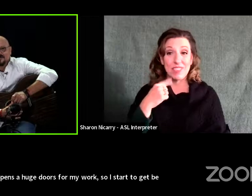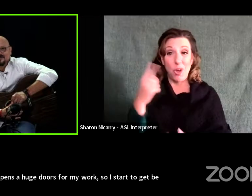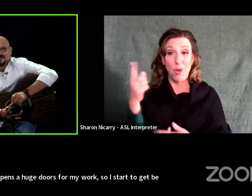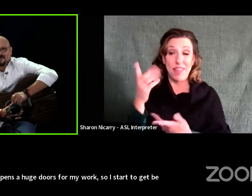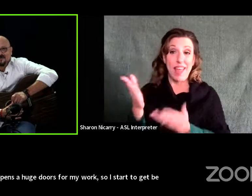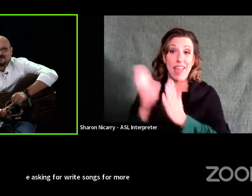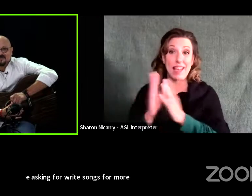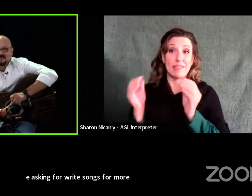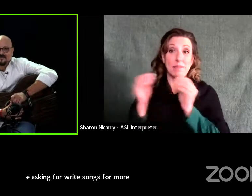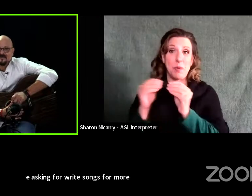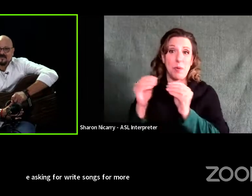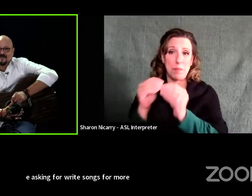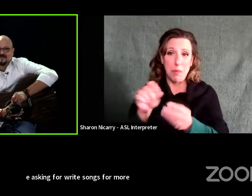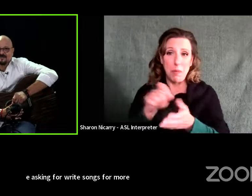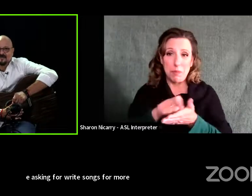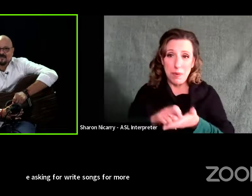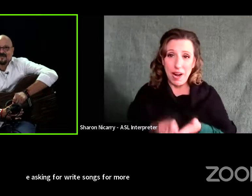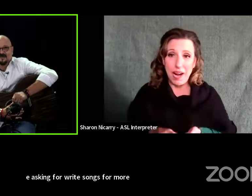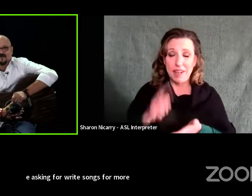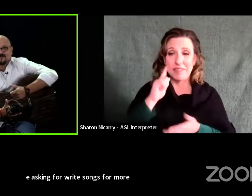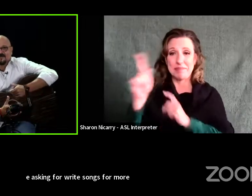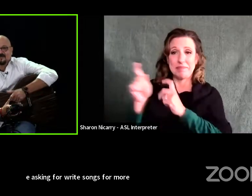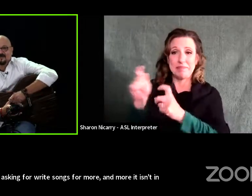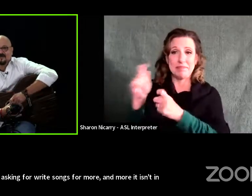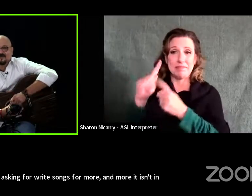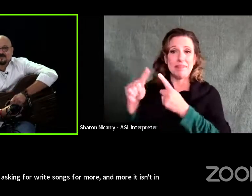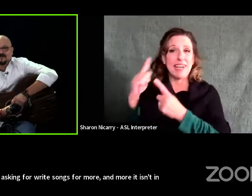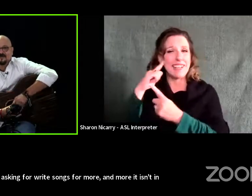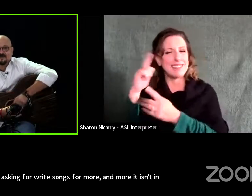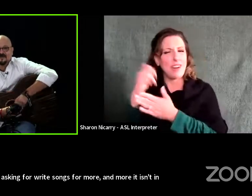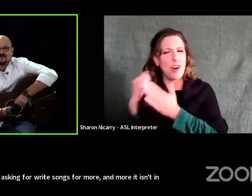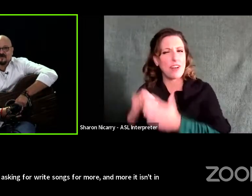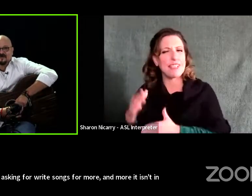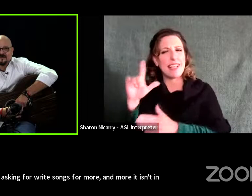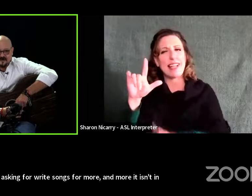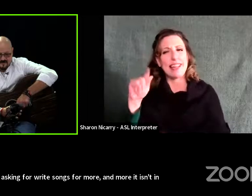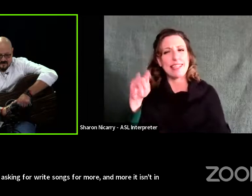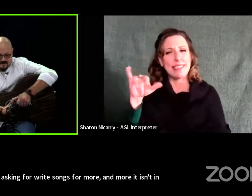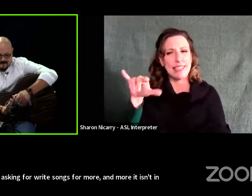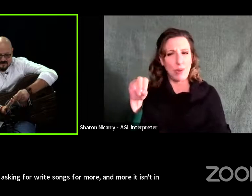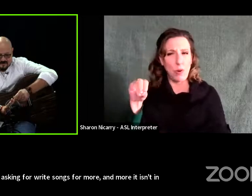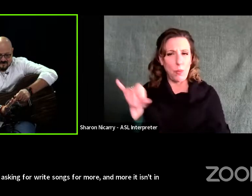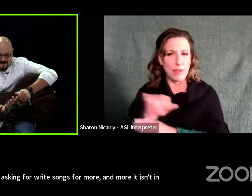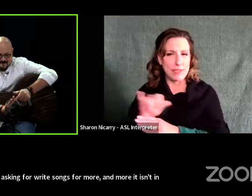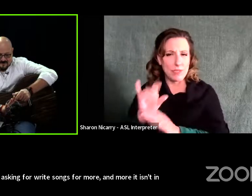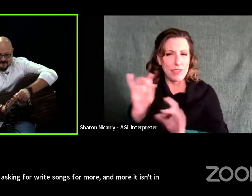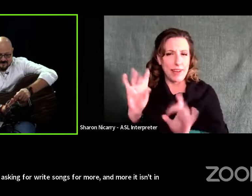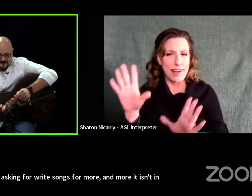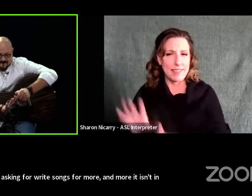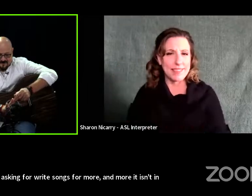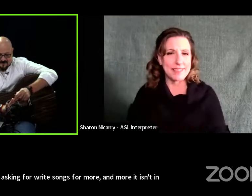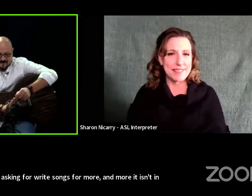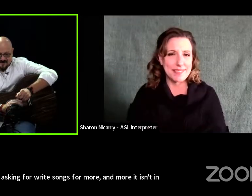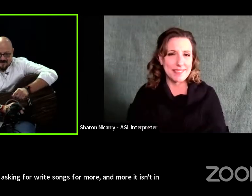more artists and in the Latino industry, obviously.